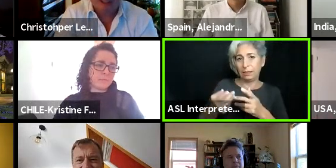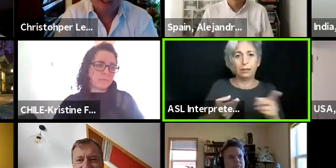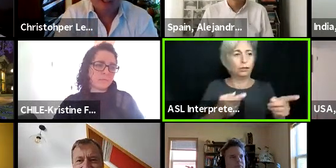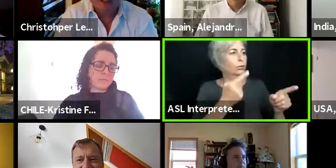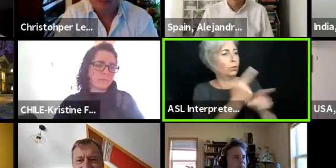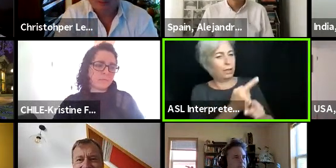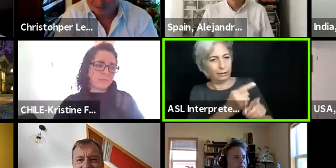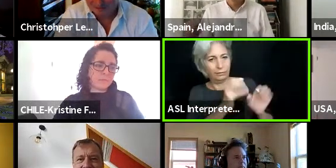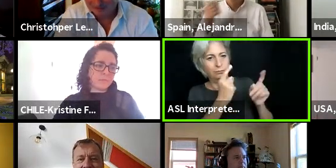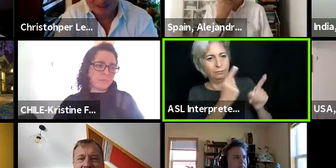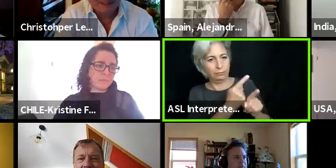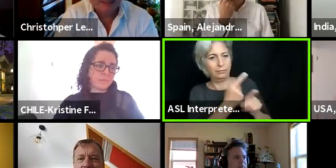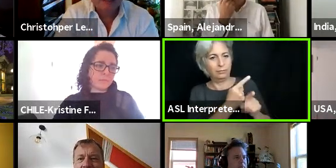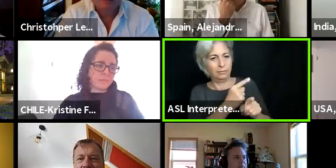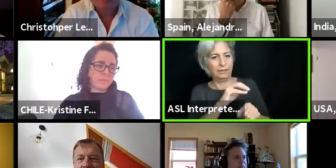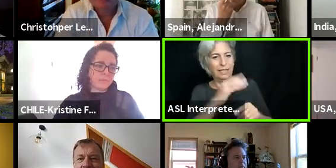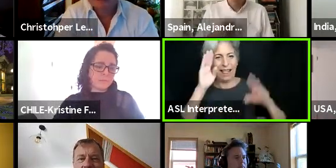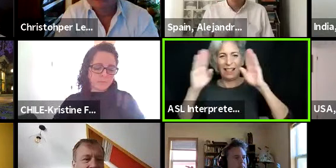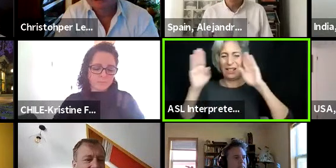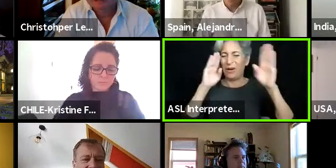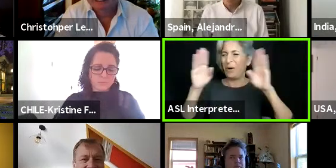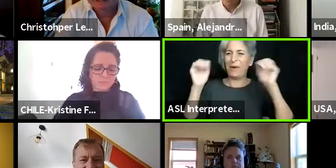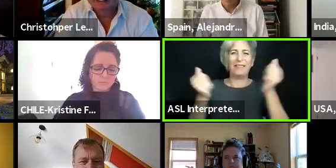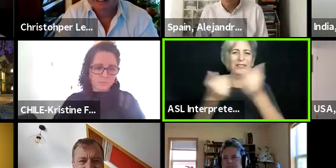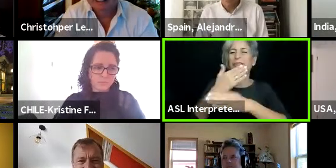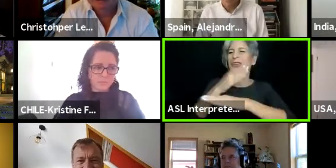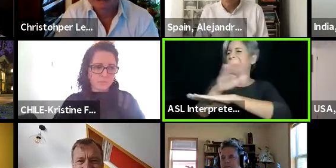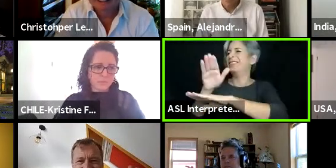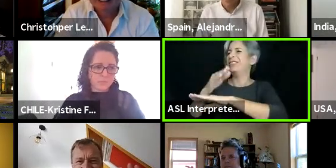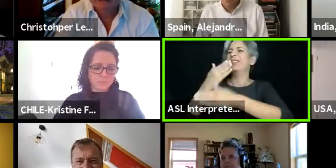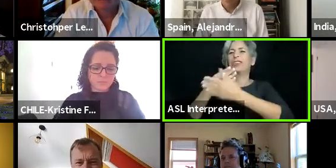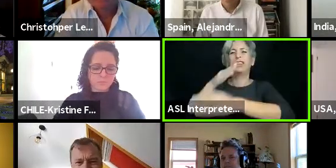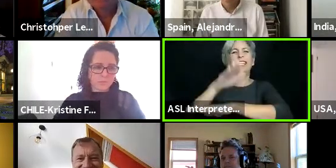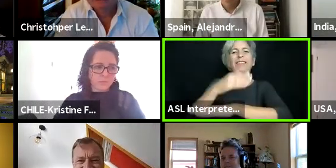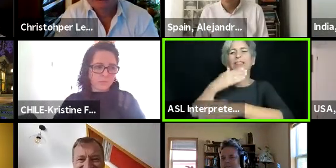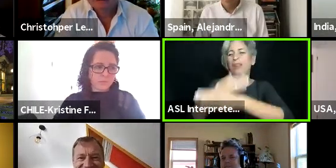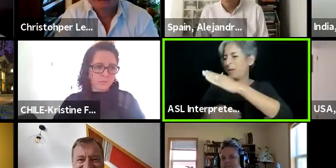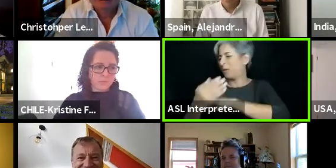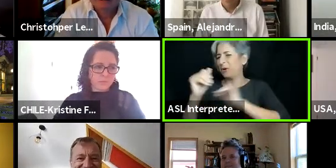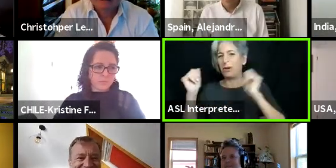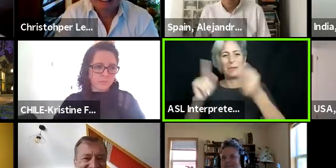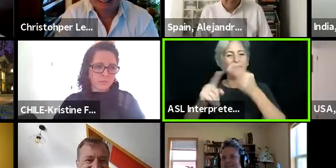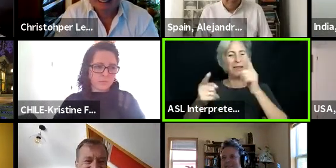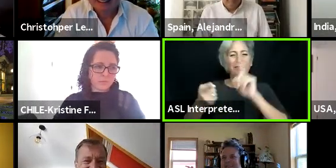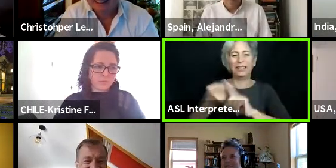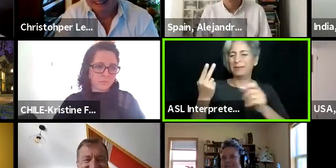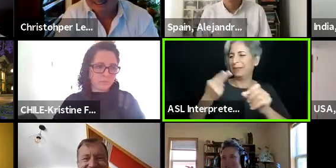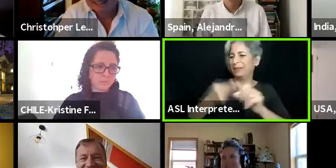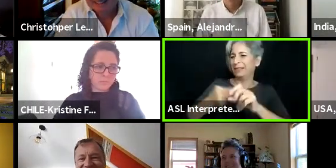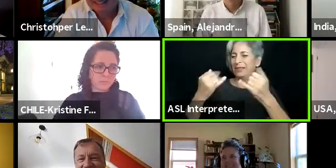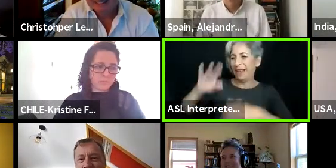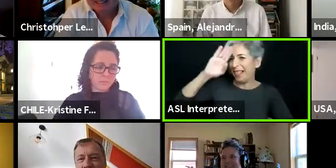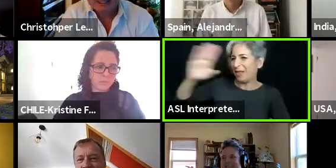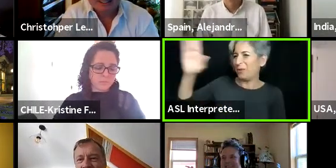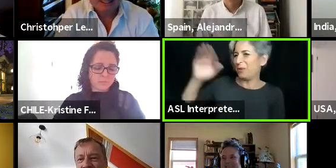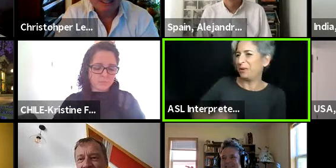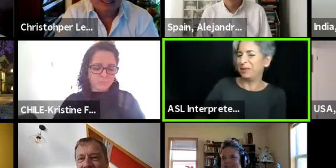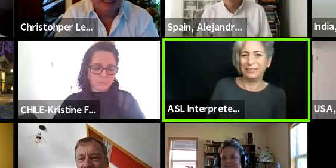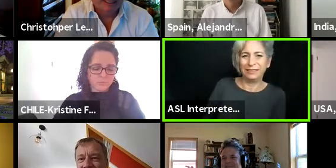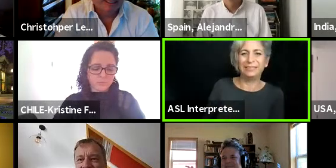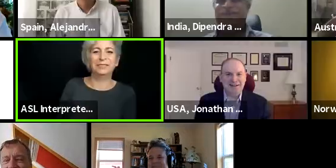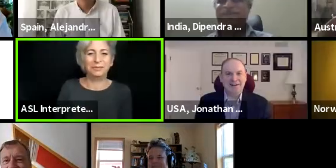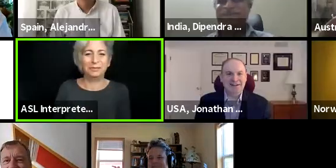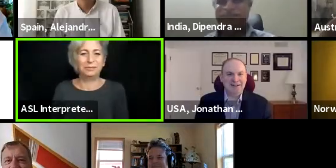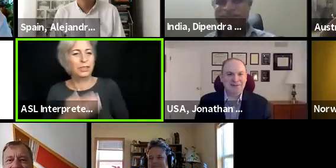right on, Jonathan. All right. Hello, nice. Everyone. Hello, good afternoon and good evening and good morning to all my friends who are taking part today. Hi. It's good to see